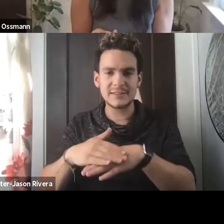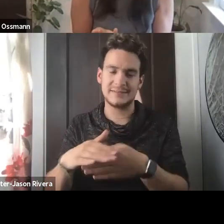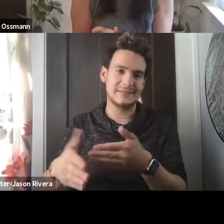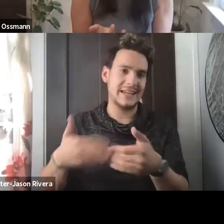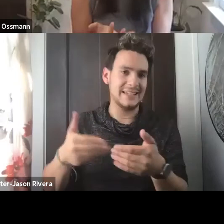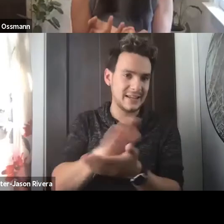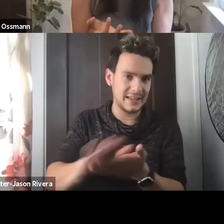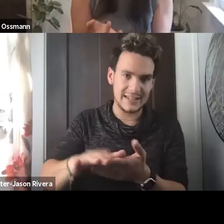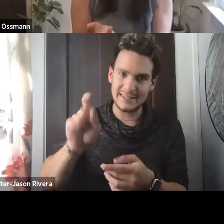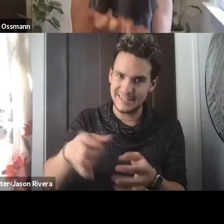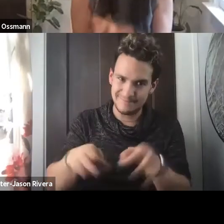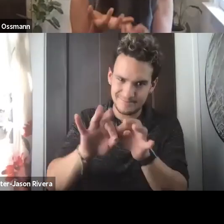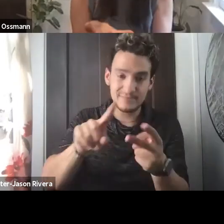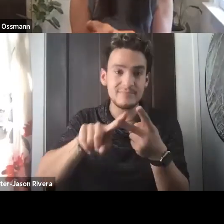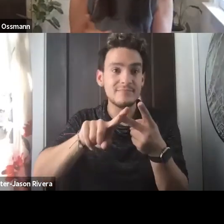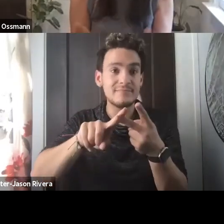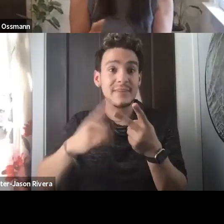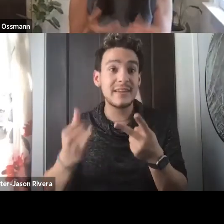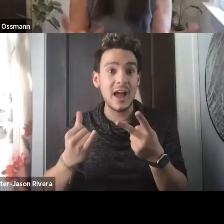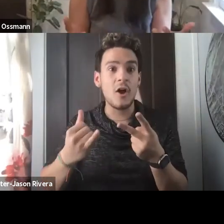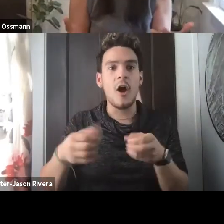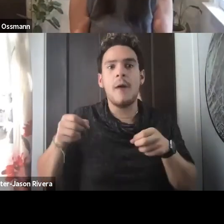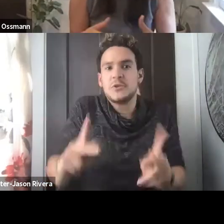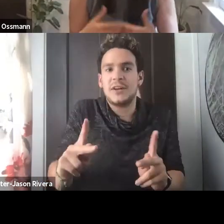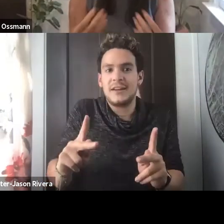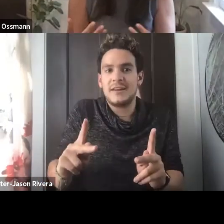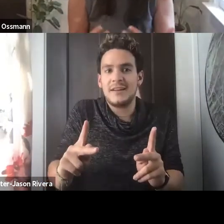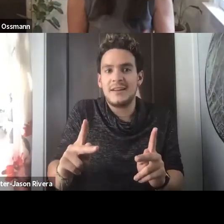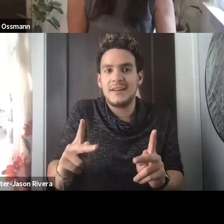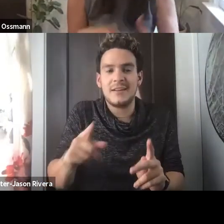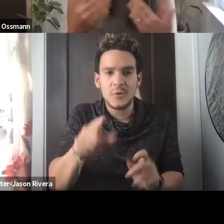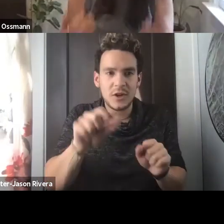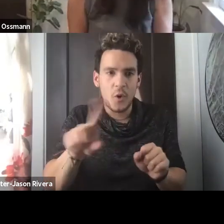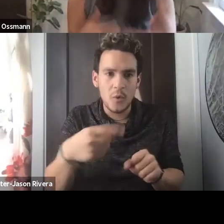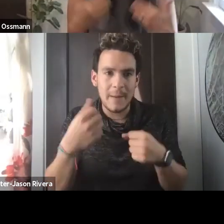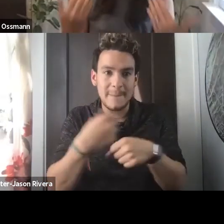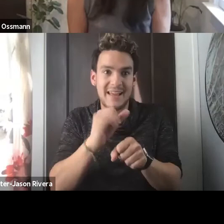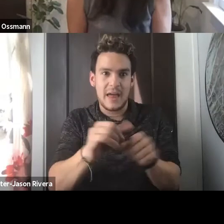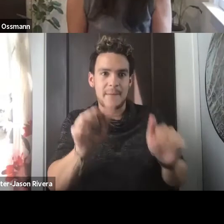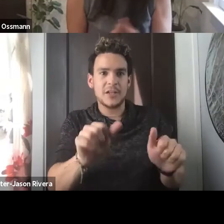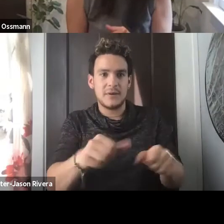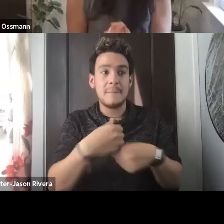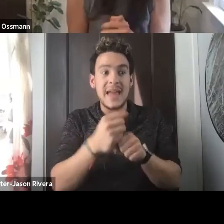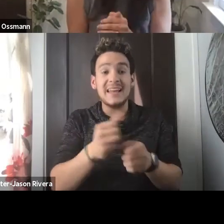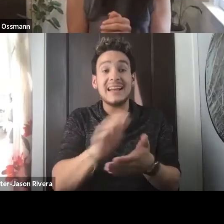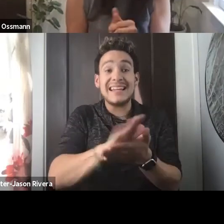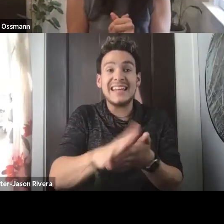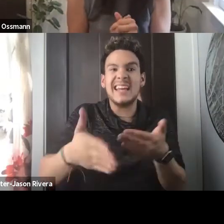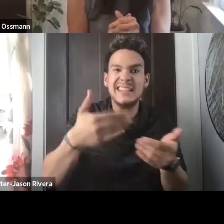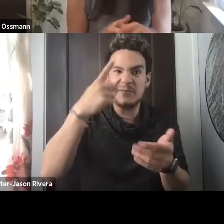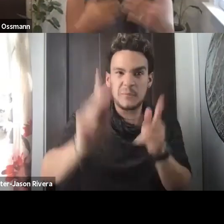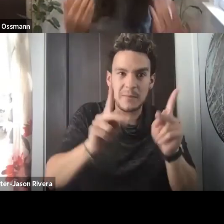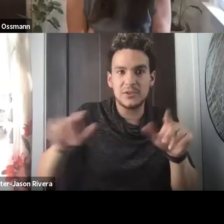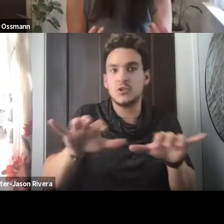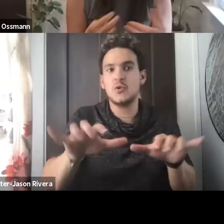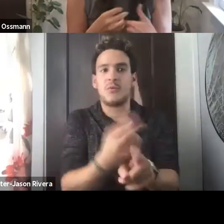clean, but also in the opportunity, right, the affordance. You can only make it possible. Make it easy and make it possible to do the right